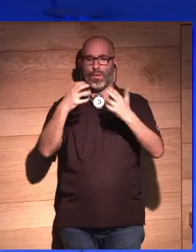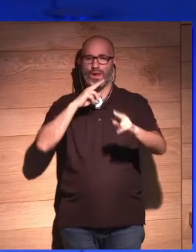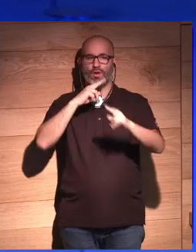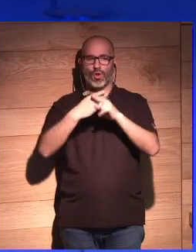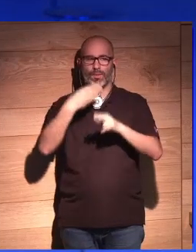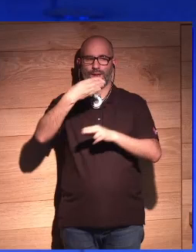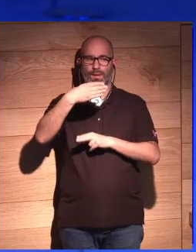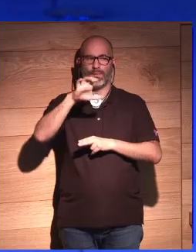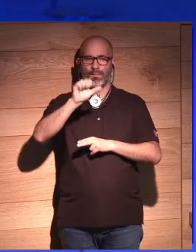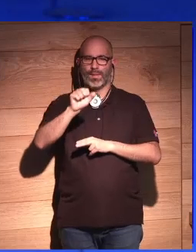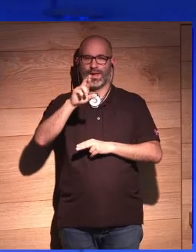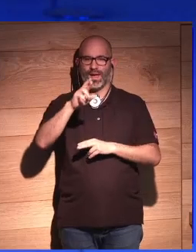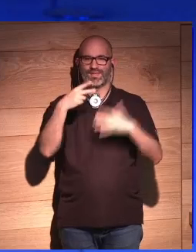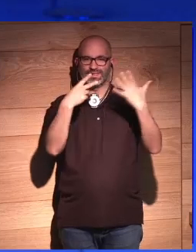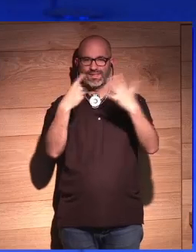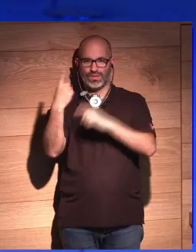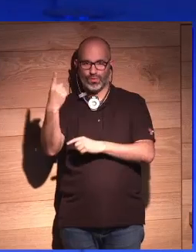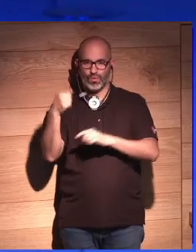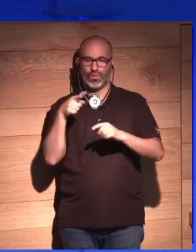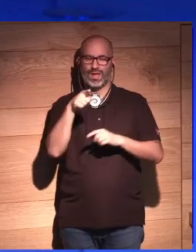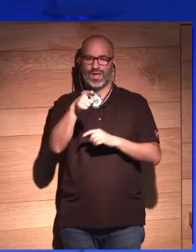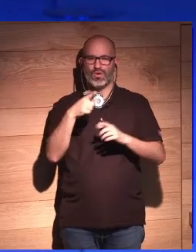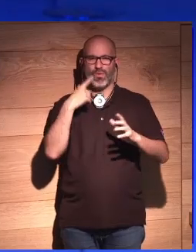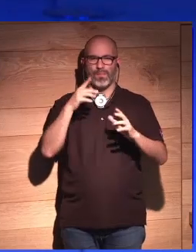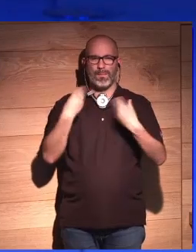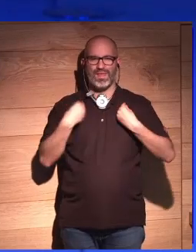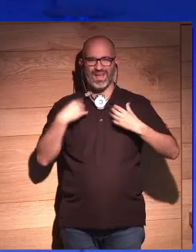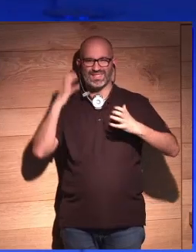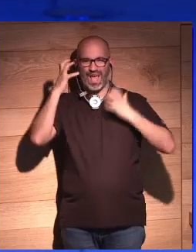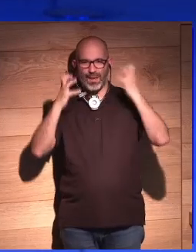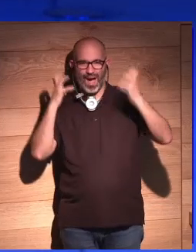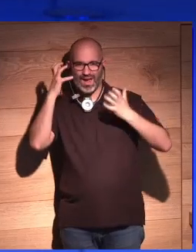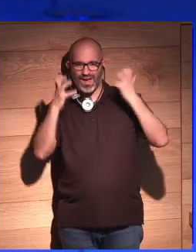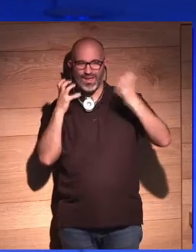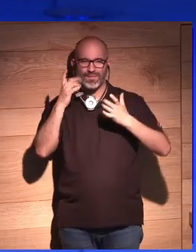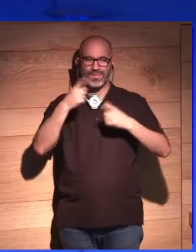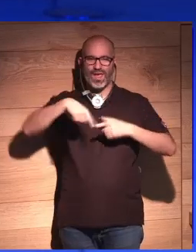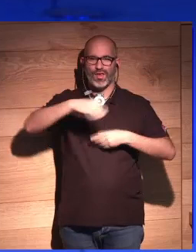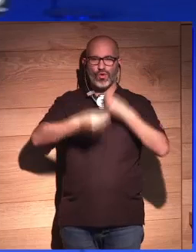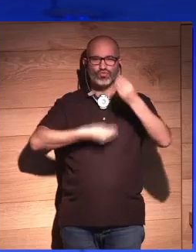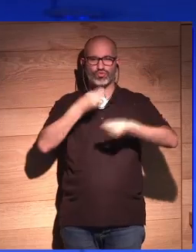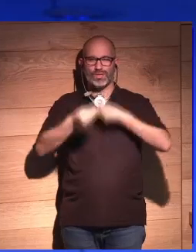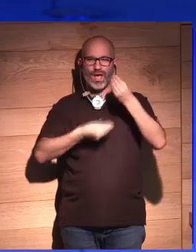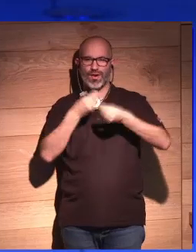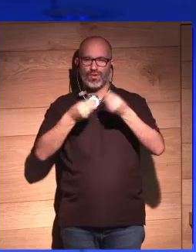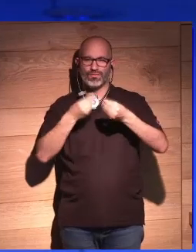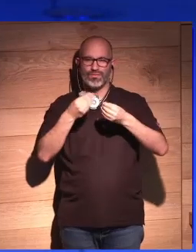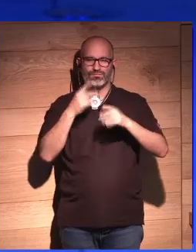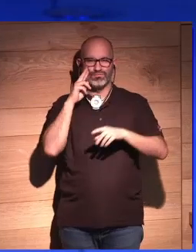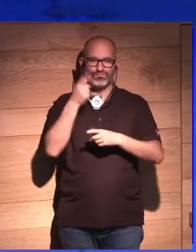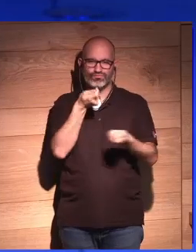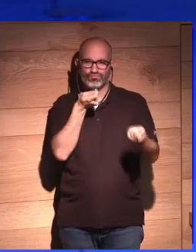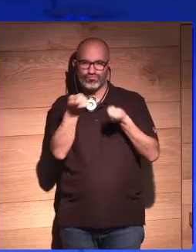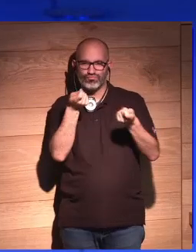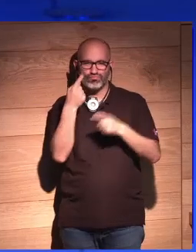wildlife using network satellites and digital surveillance. The audiences used smartphones in front of a large screen, and